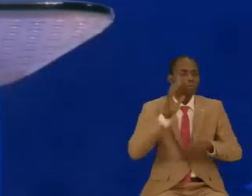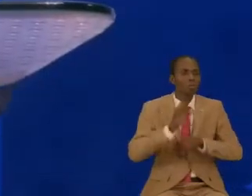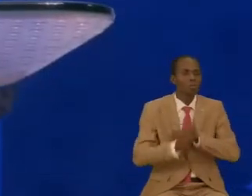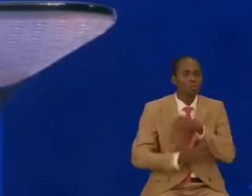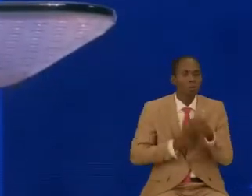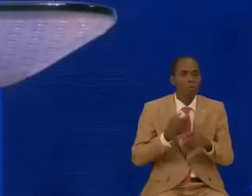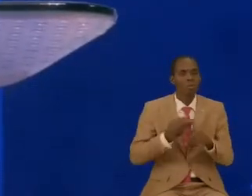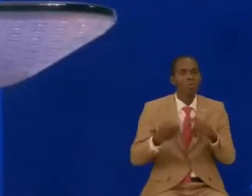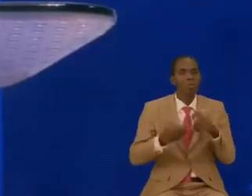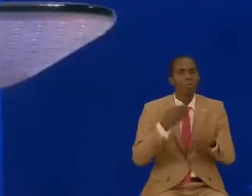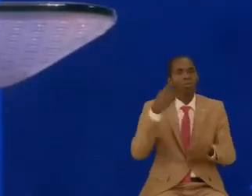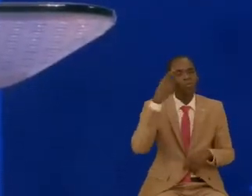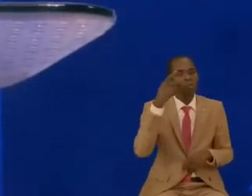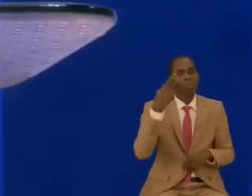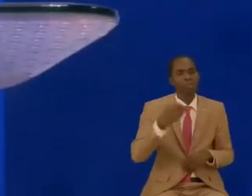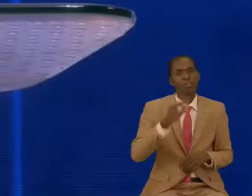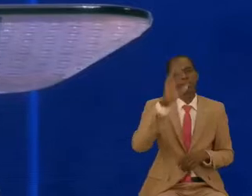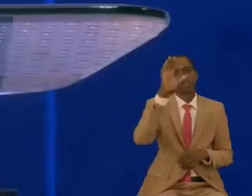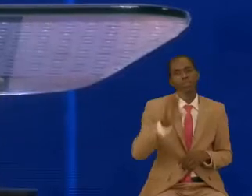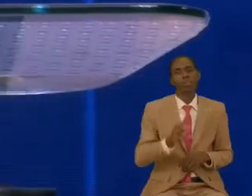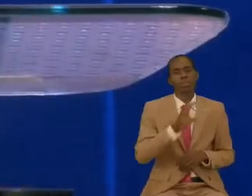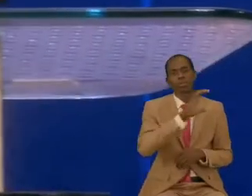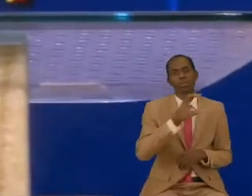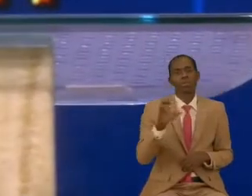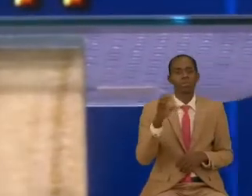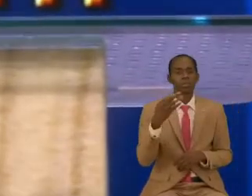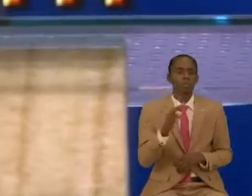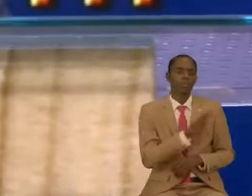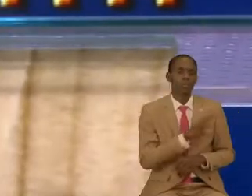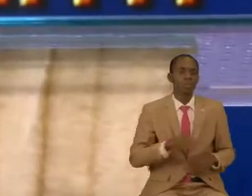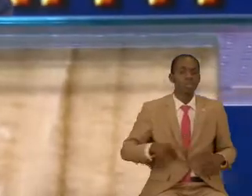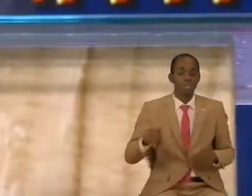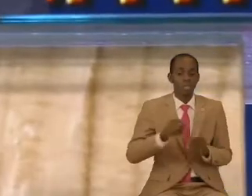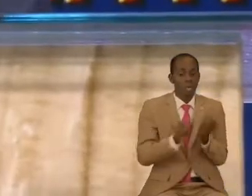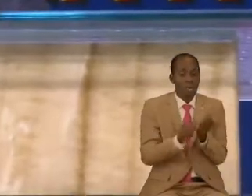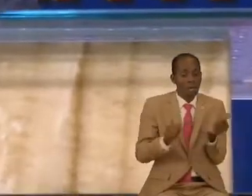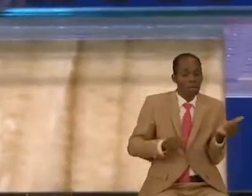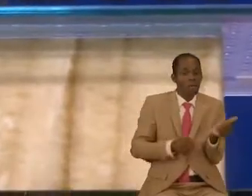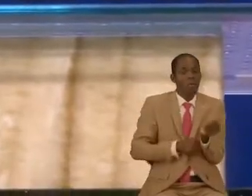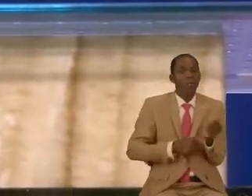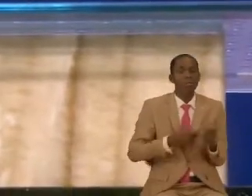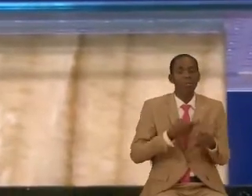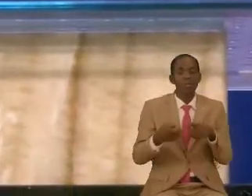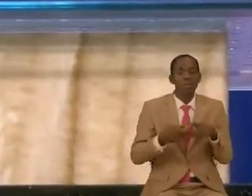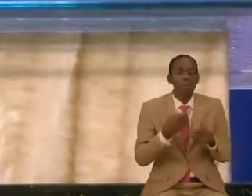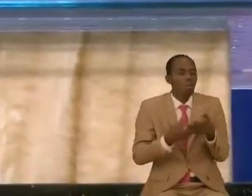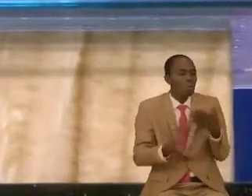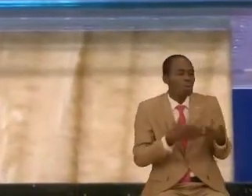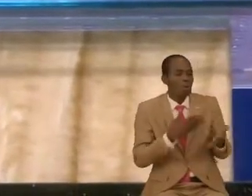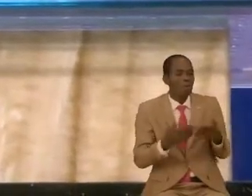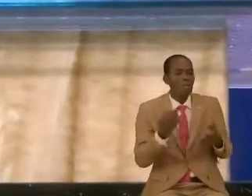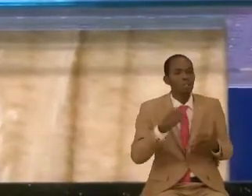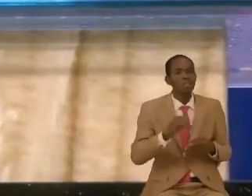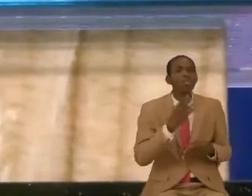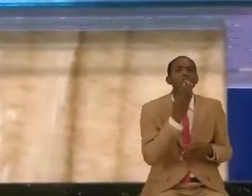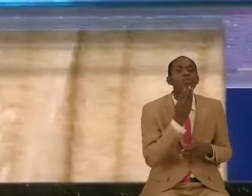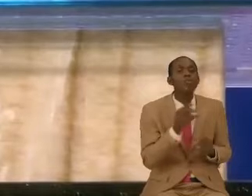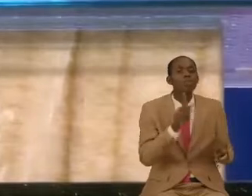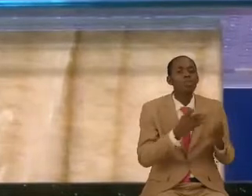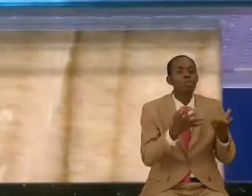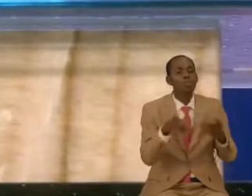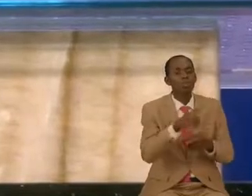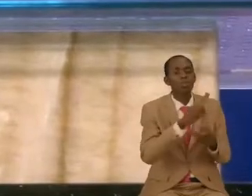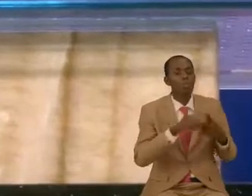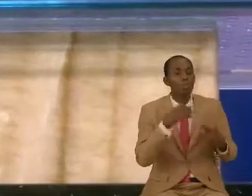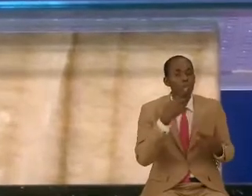the cross of Christ. They avoided persecution. Whatever the Jewish people wanted them to say, that's what they